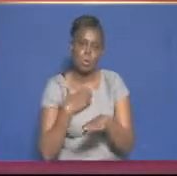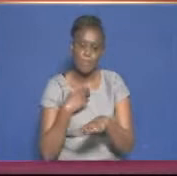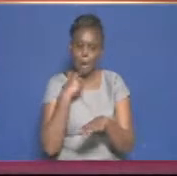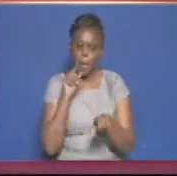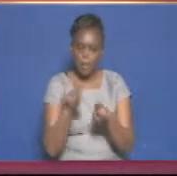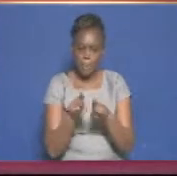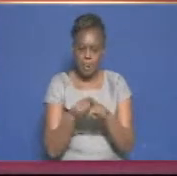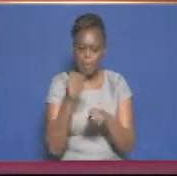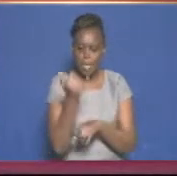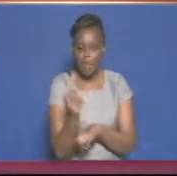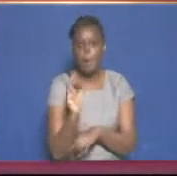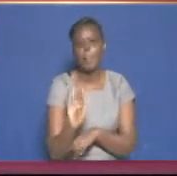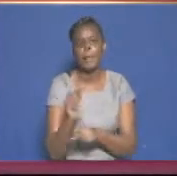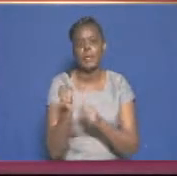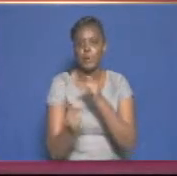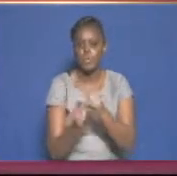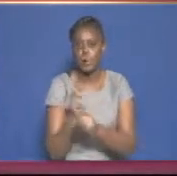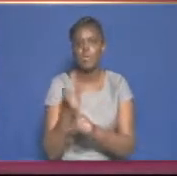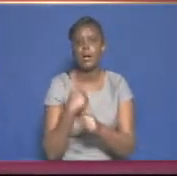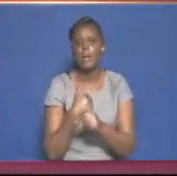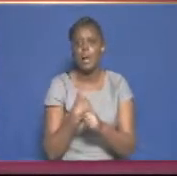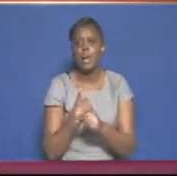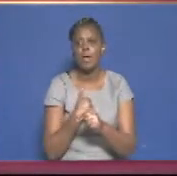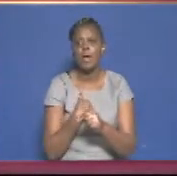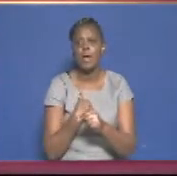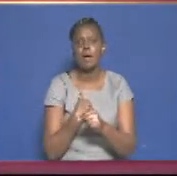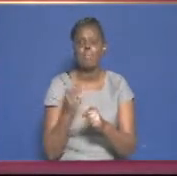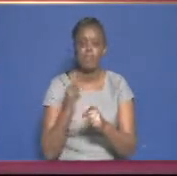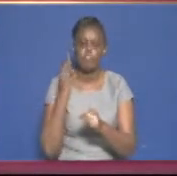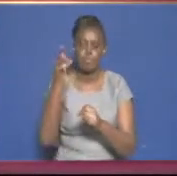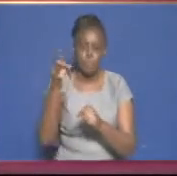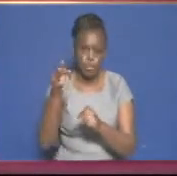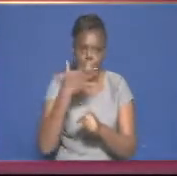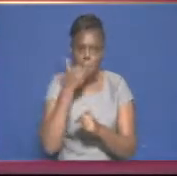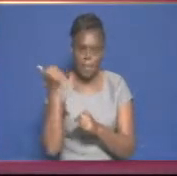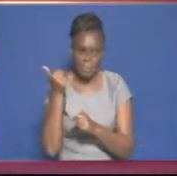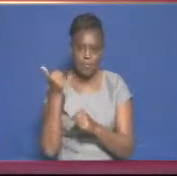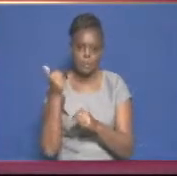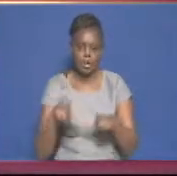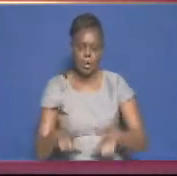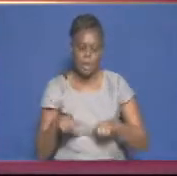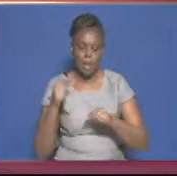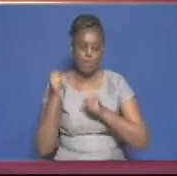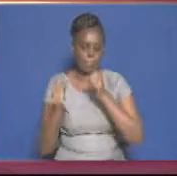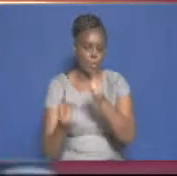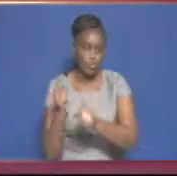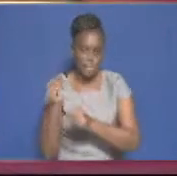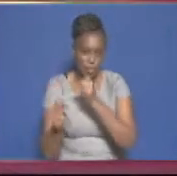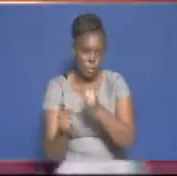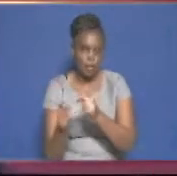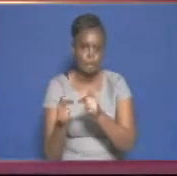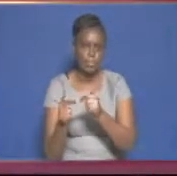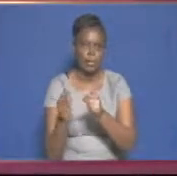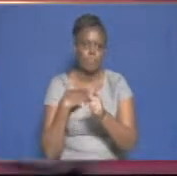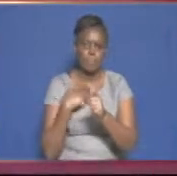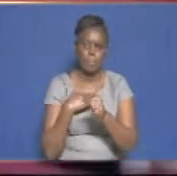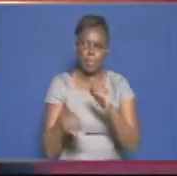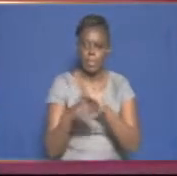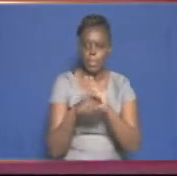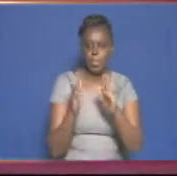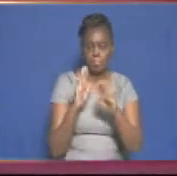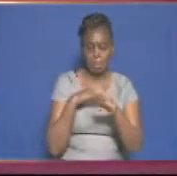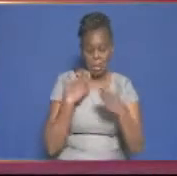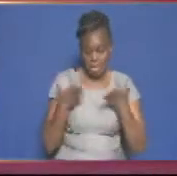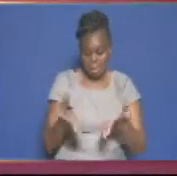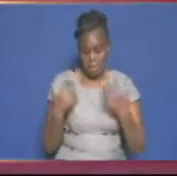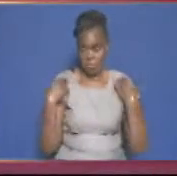you're still young. You have still have a better future. Let life continue. I was kicked out, and now you can see I'm strong,